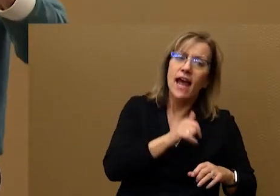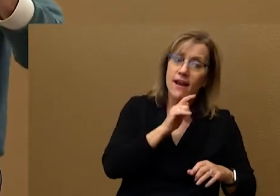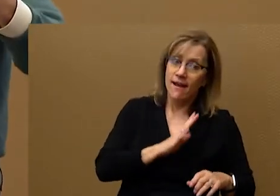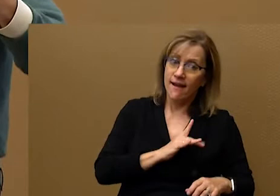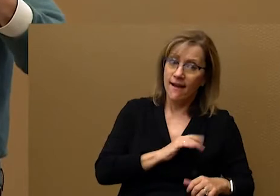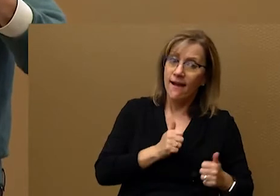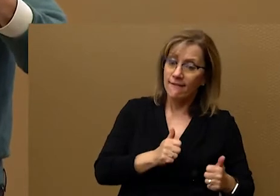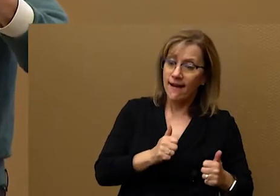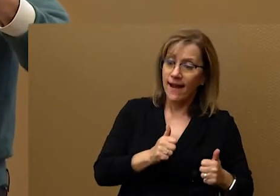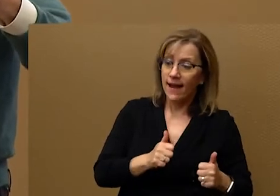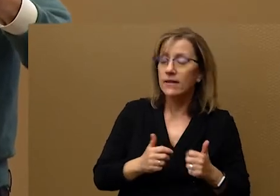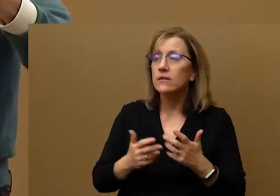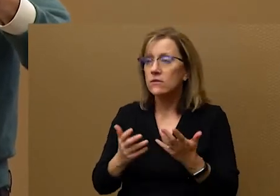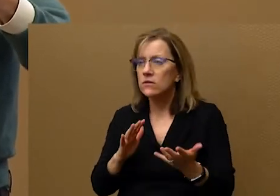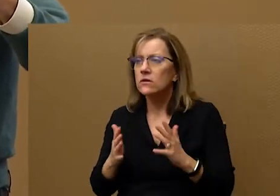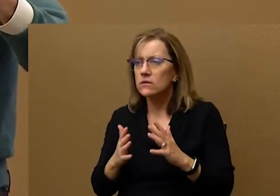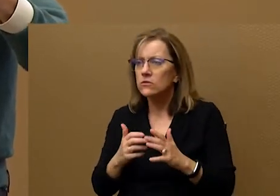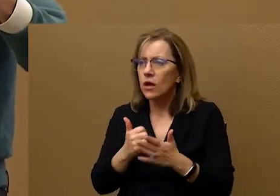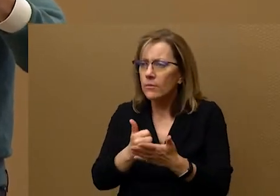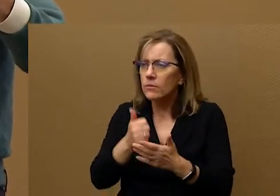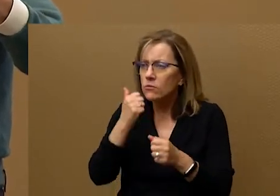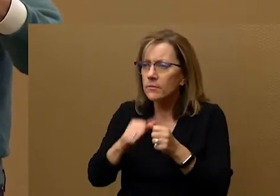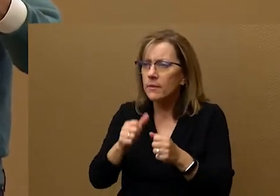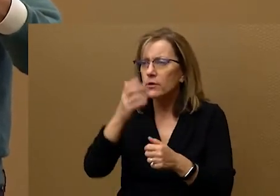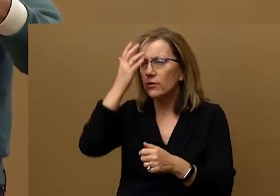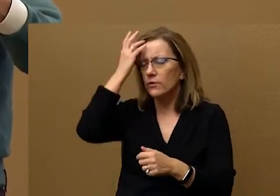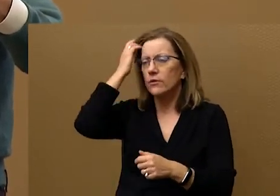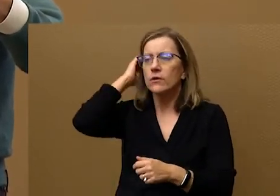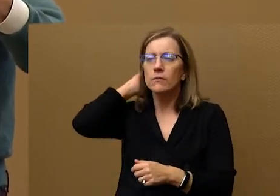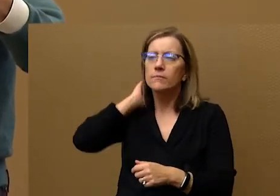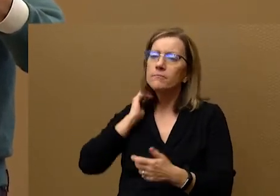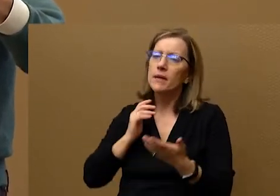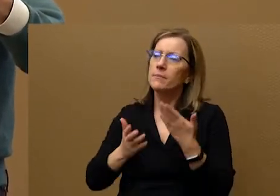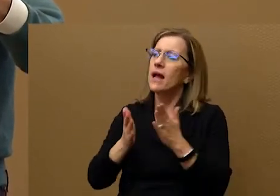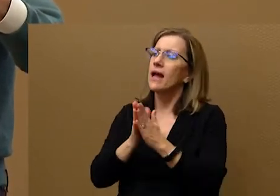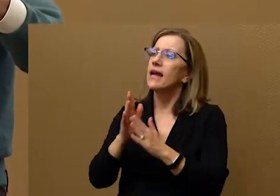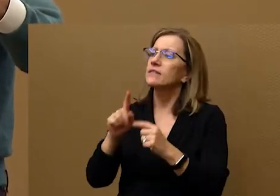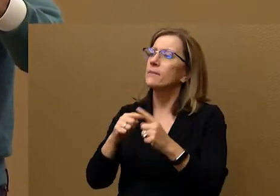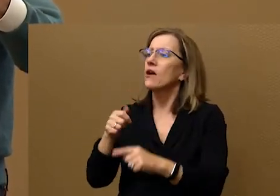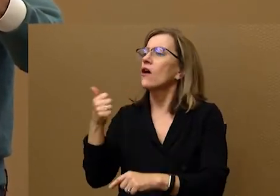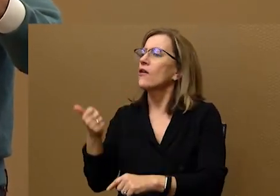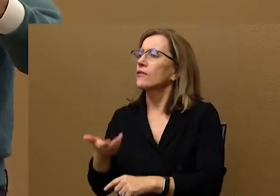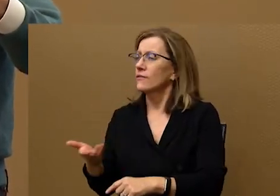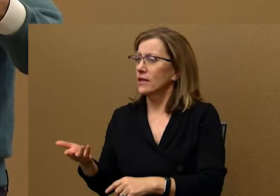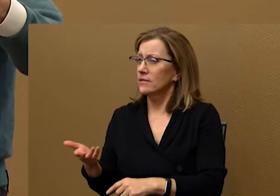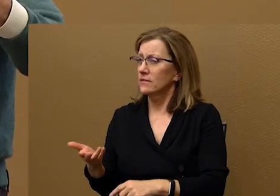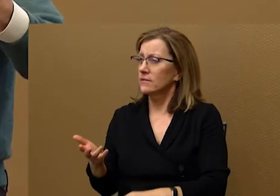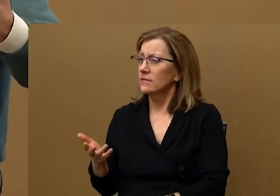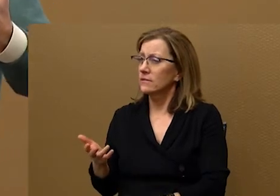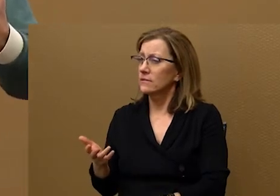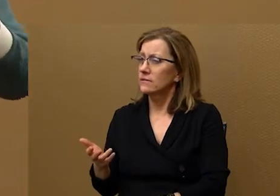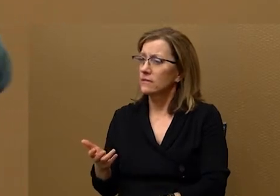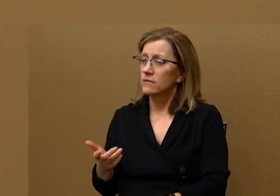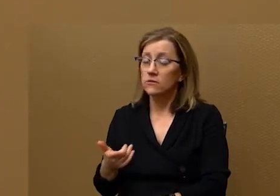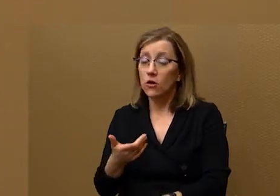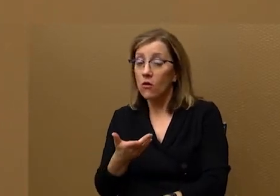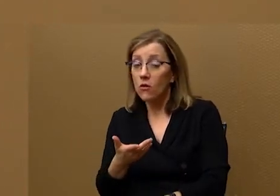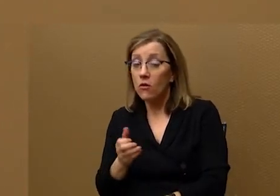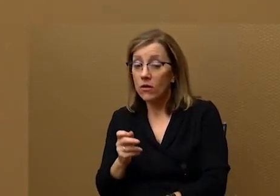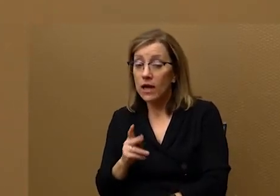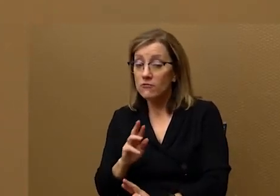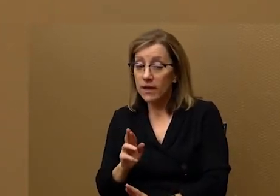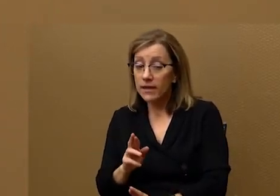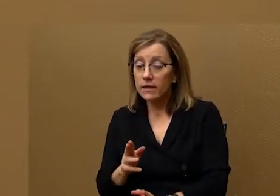did this. Wow. Now, I want to ask you about some other things. Okay? You ready for this?